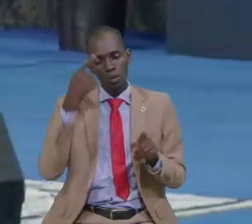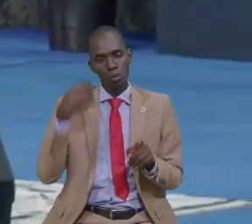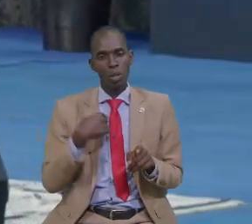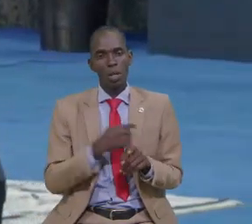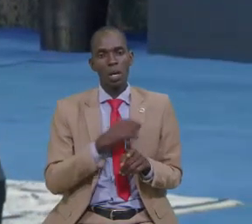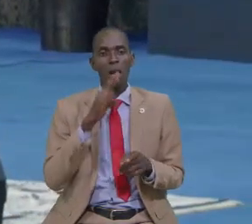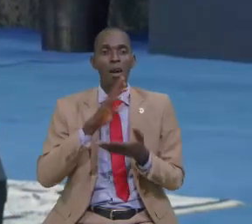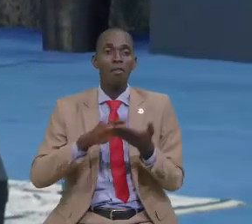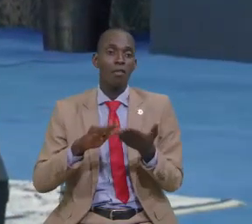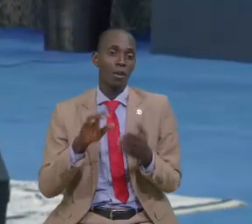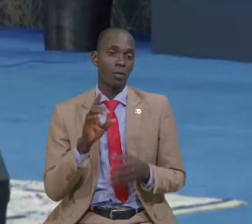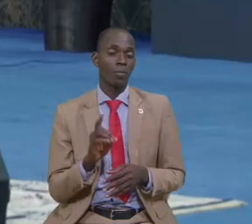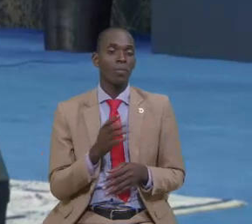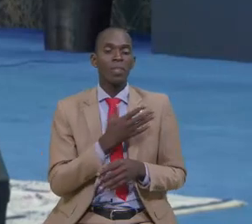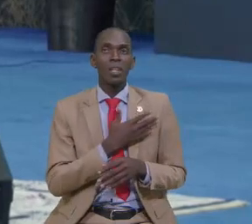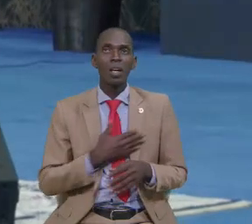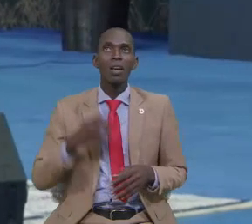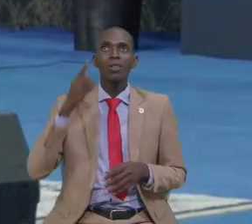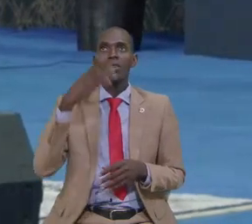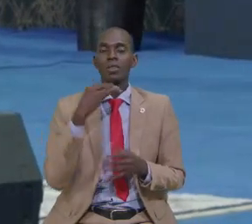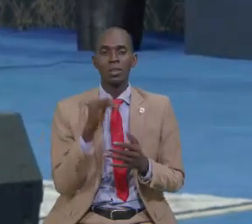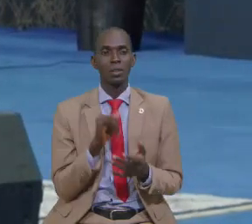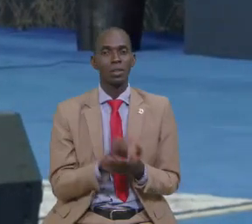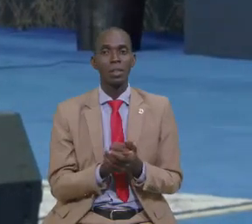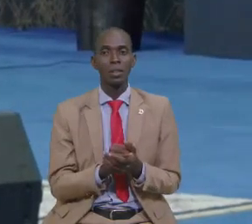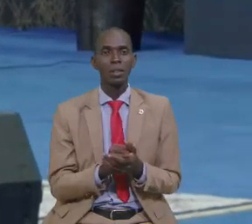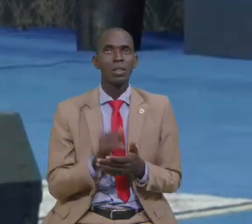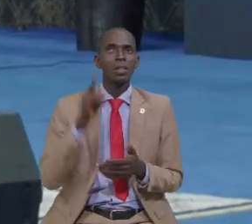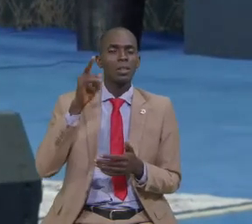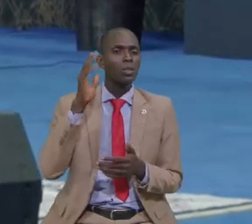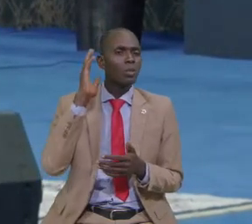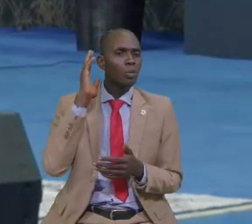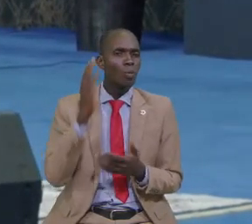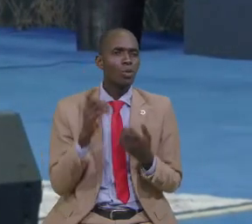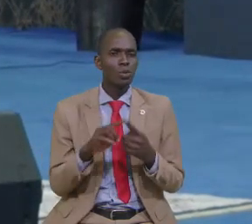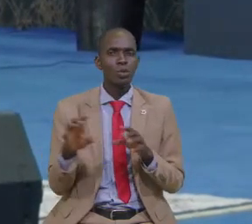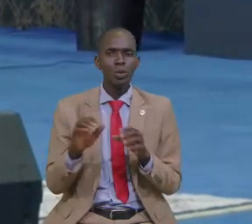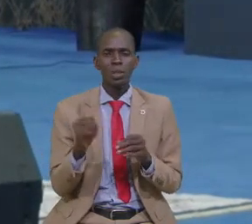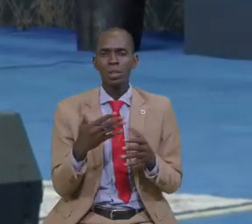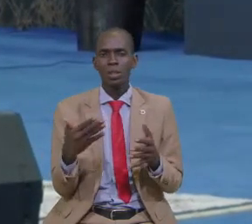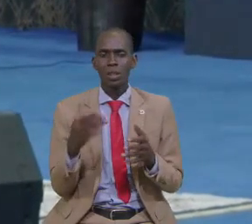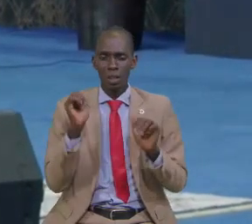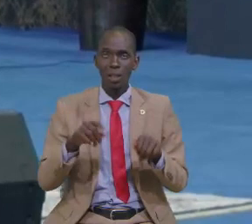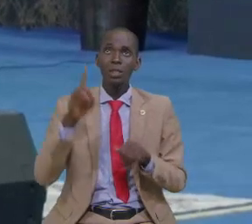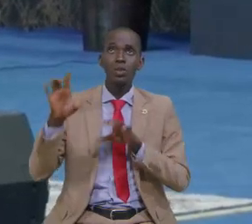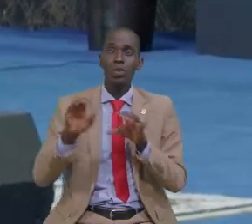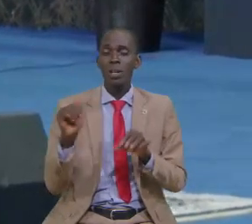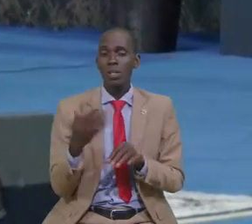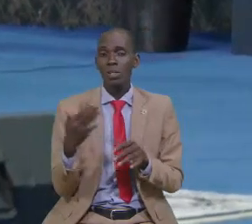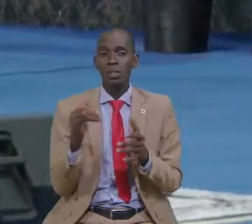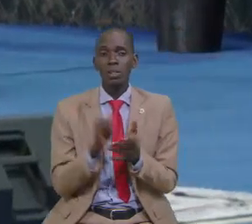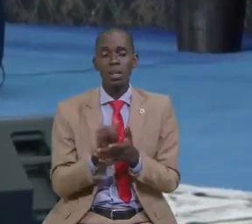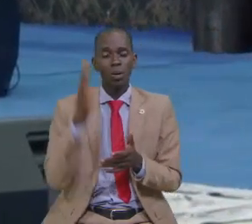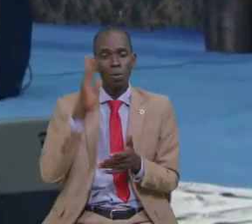said can I do anything that are not really revealed to Abraham and he says The